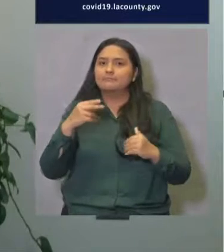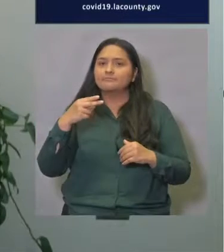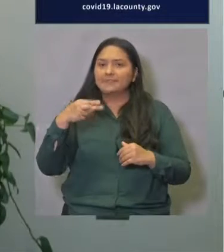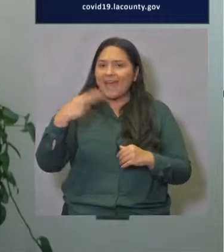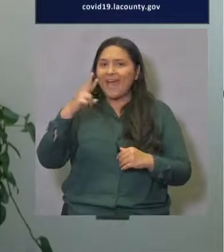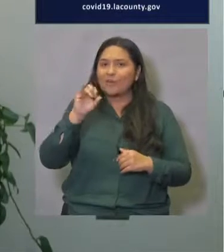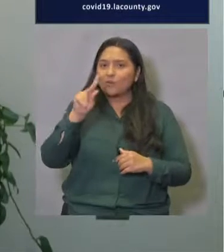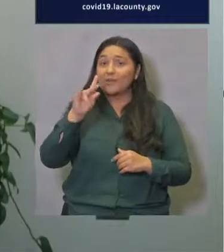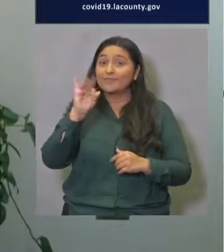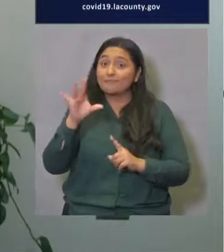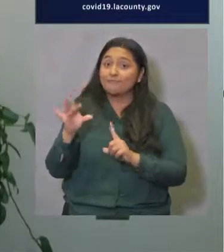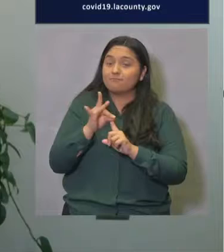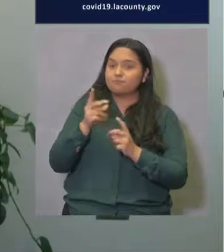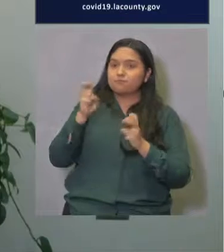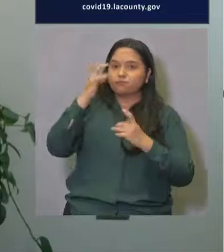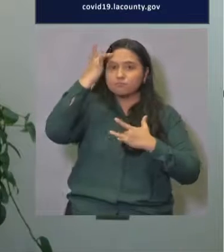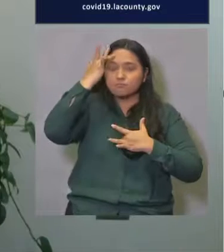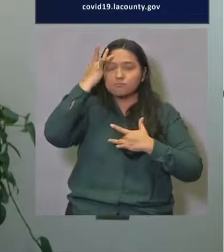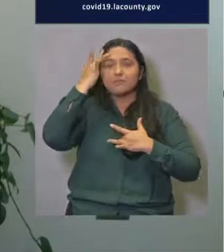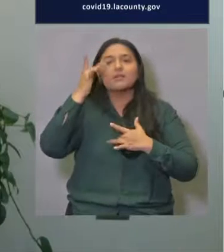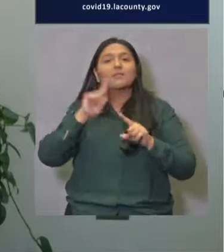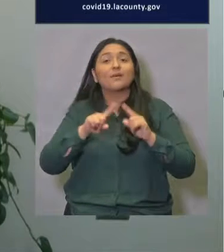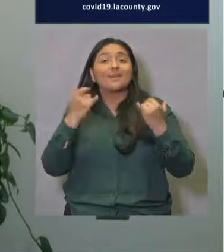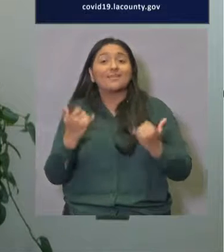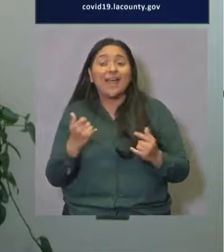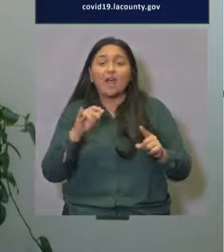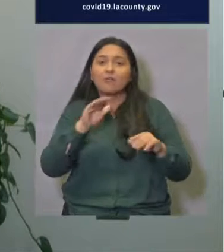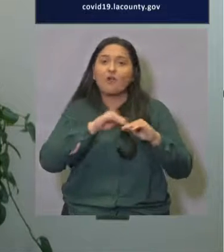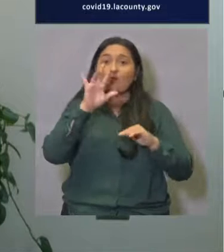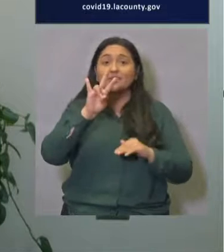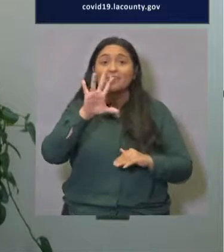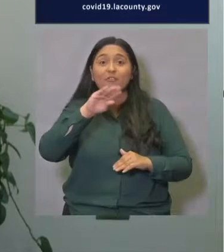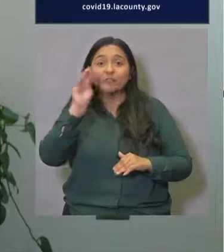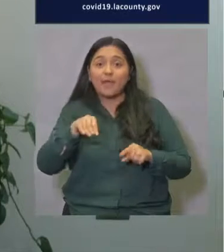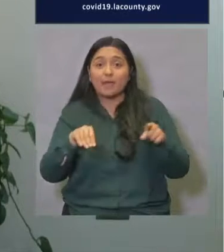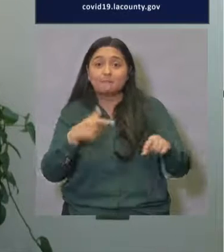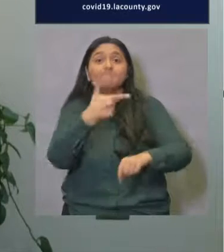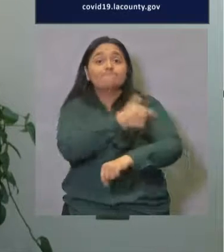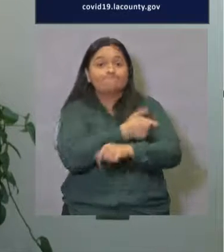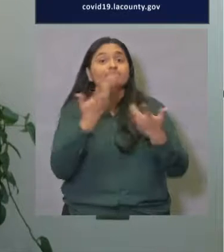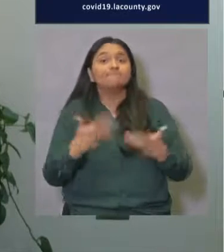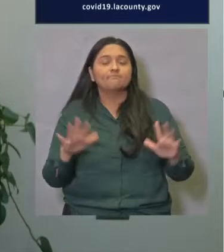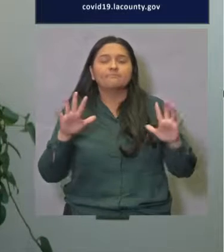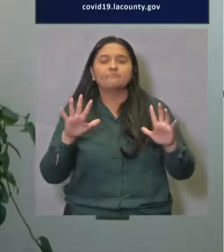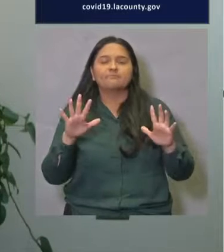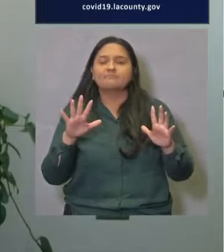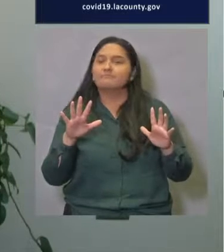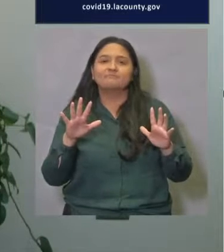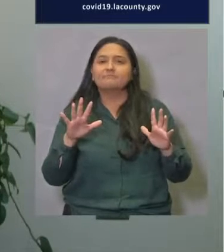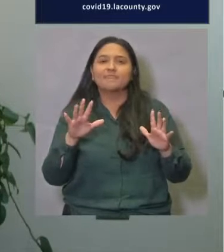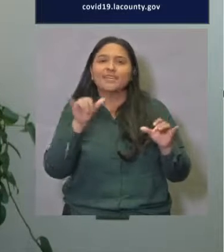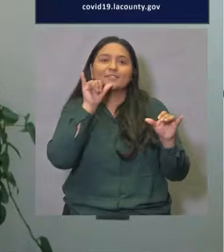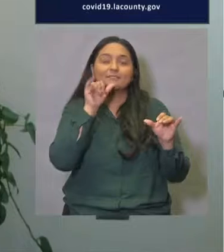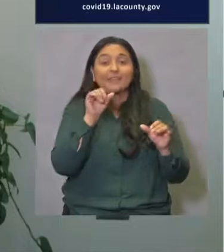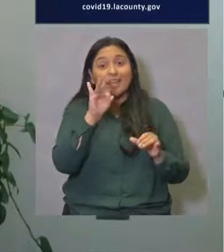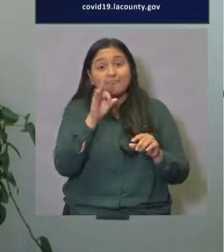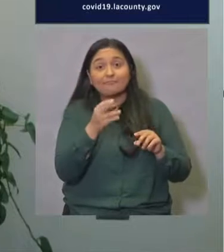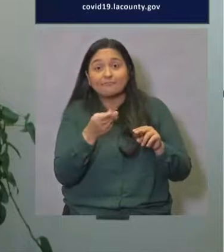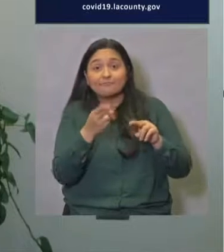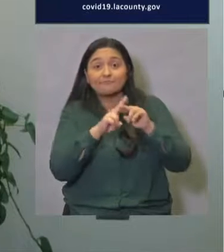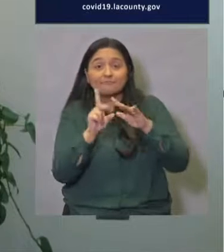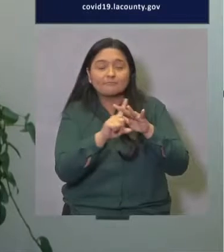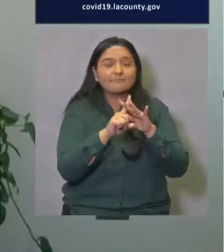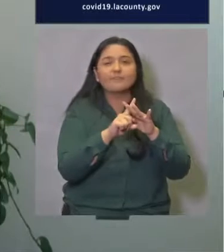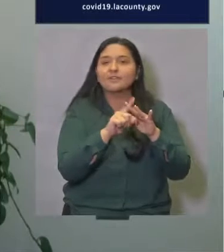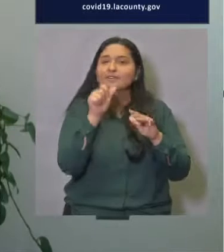fully vaccinated in our skilled nursing facilities, I don't think we'll ever get back to the disaster we had in the